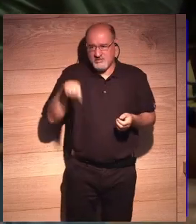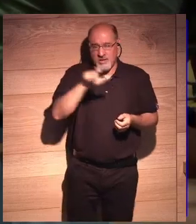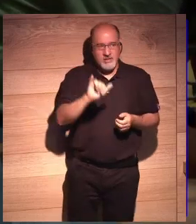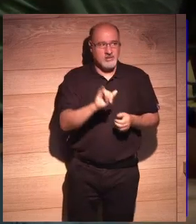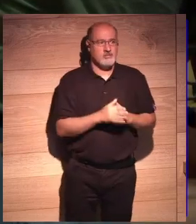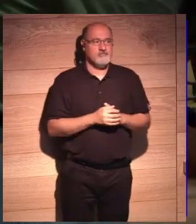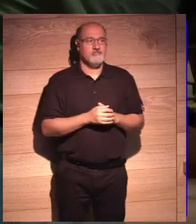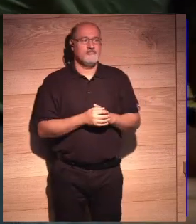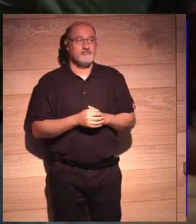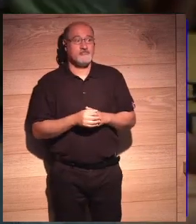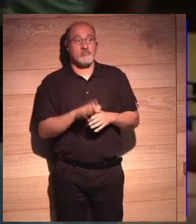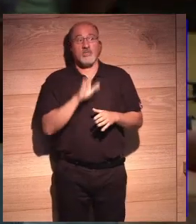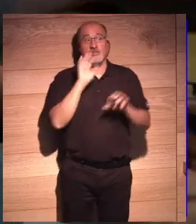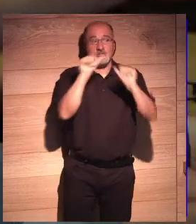frequent.